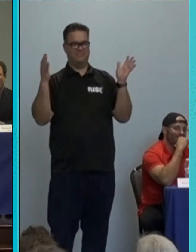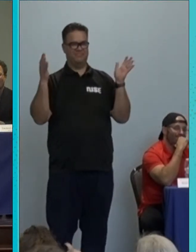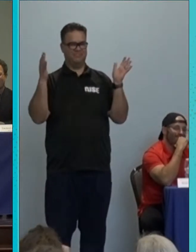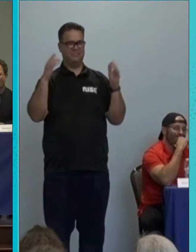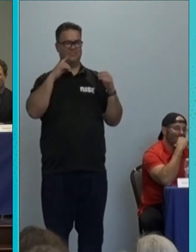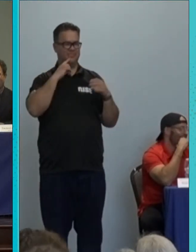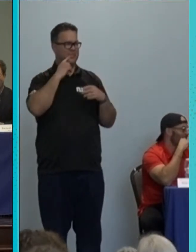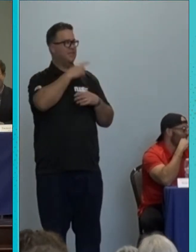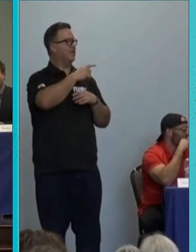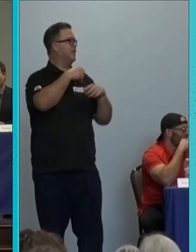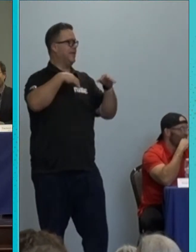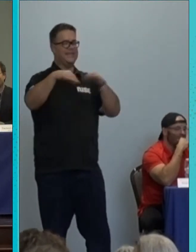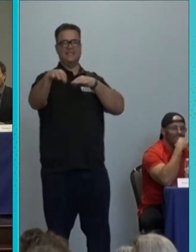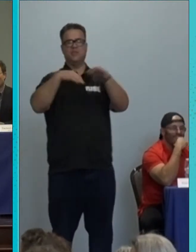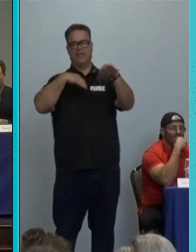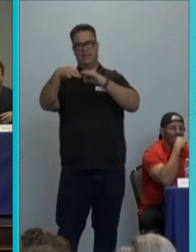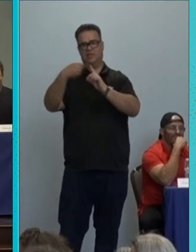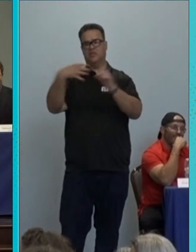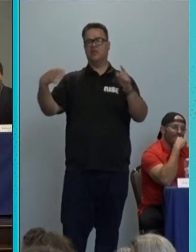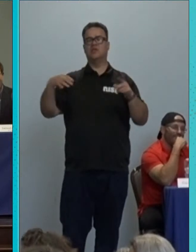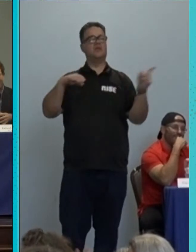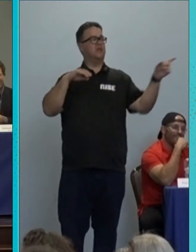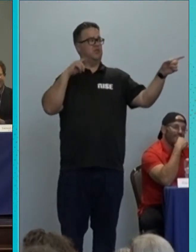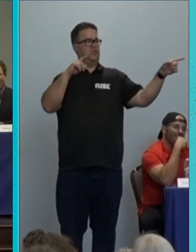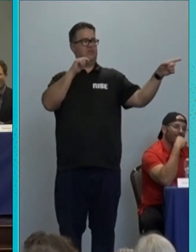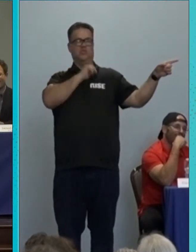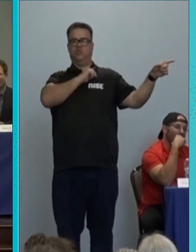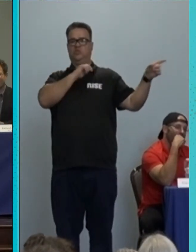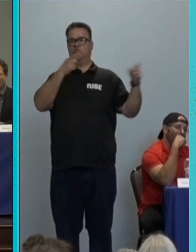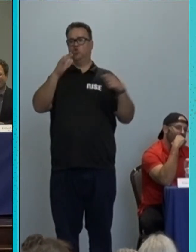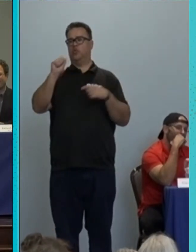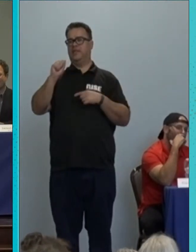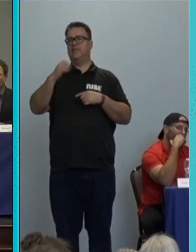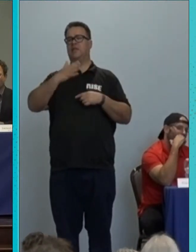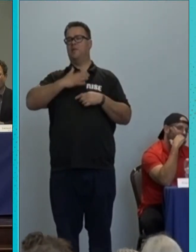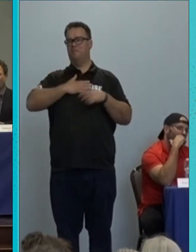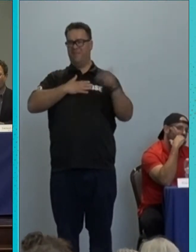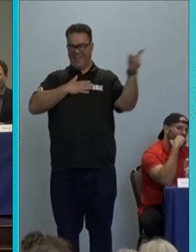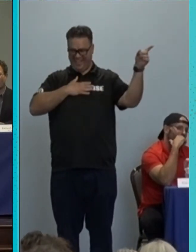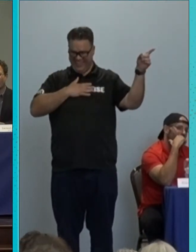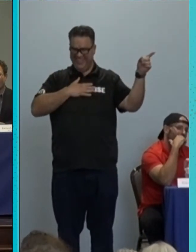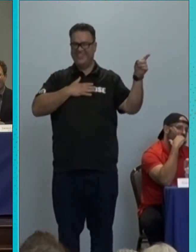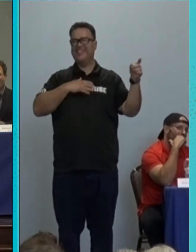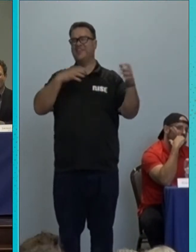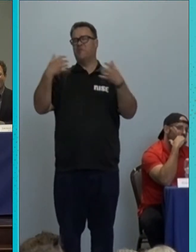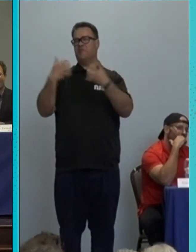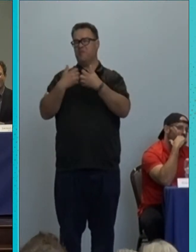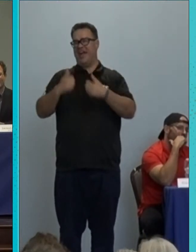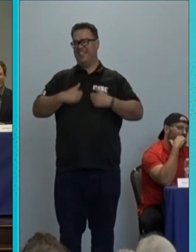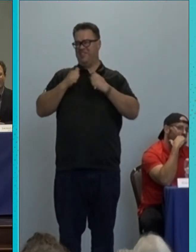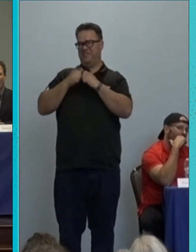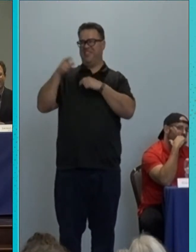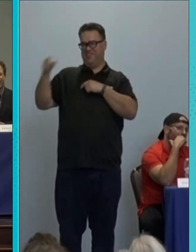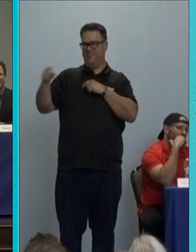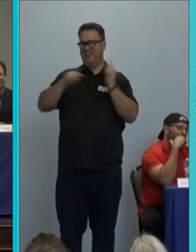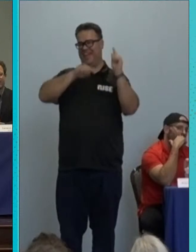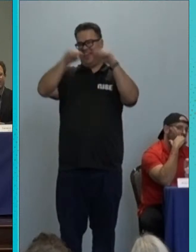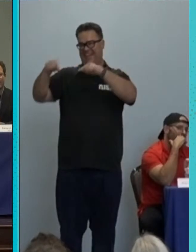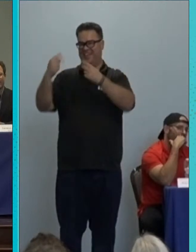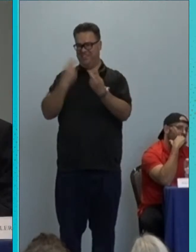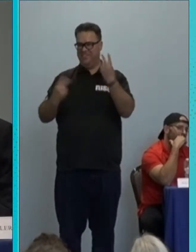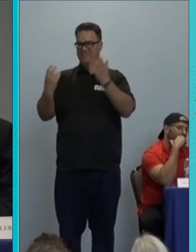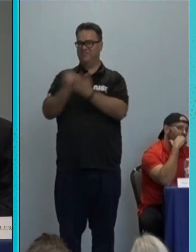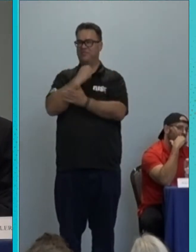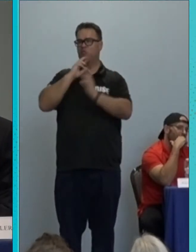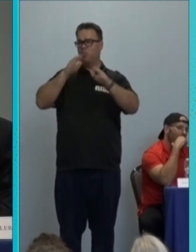So I will explain. Teresa Maxwell is my roommate when I was reporting the